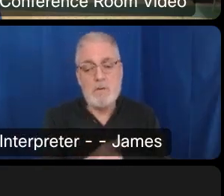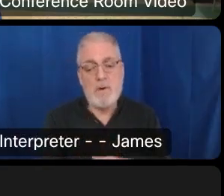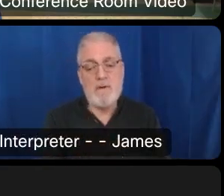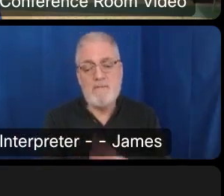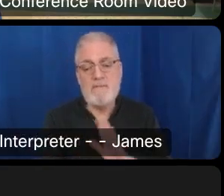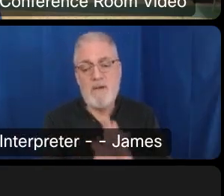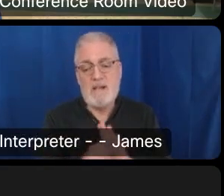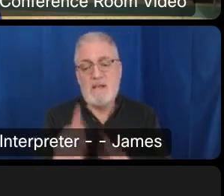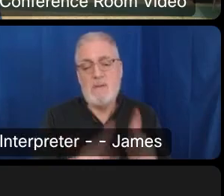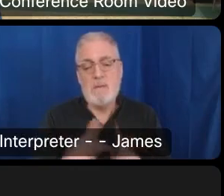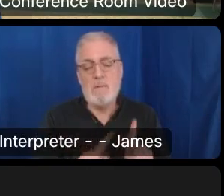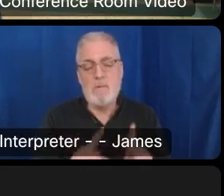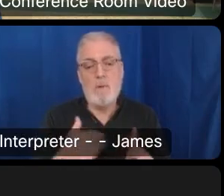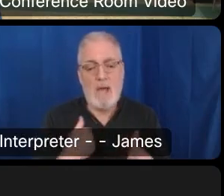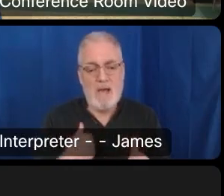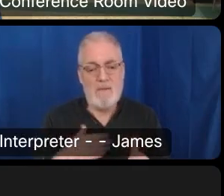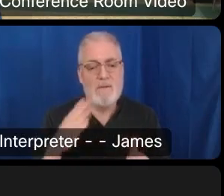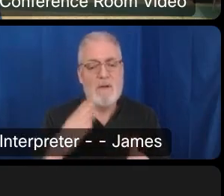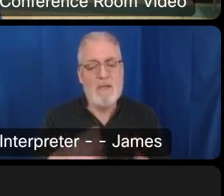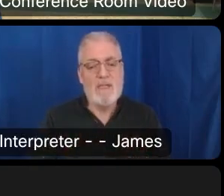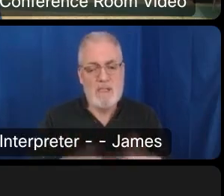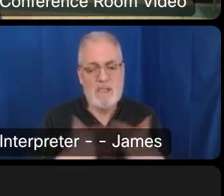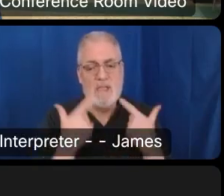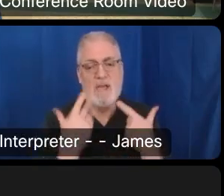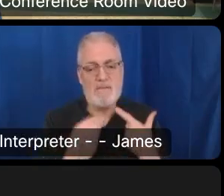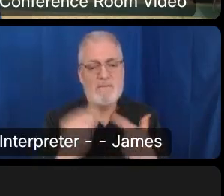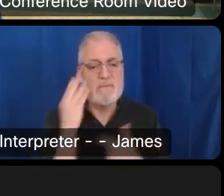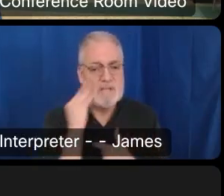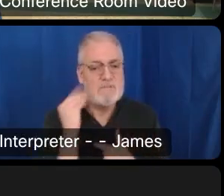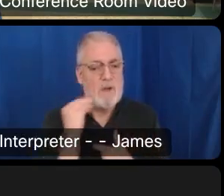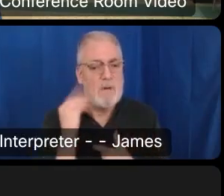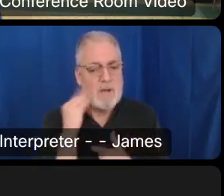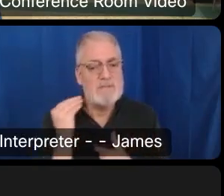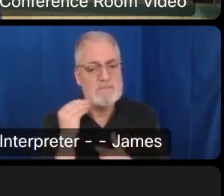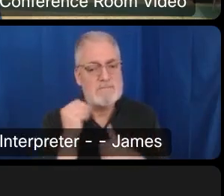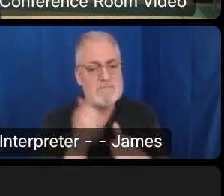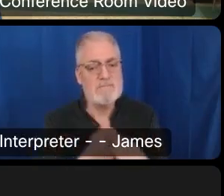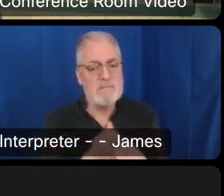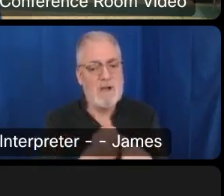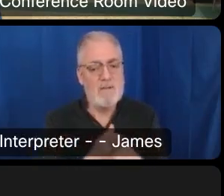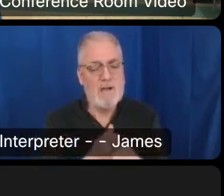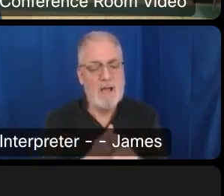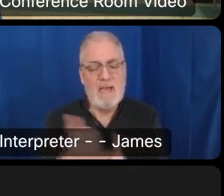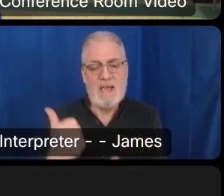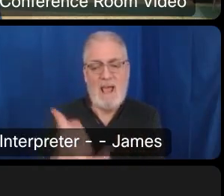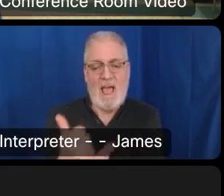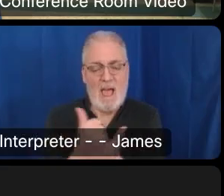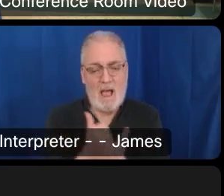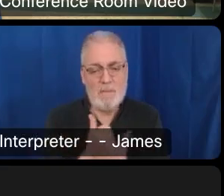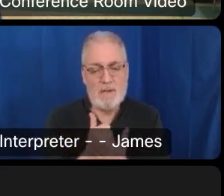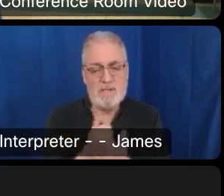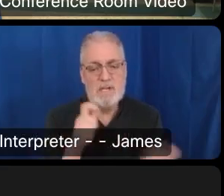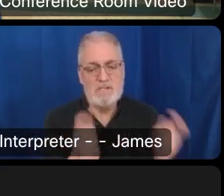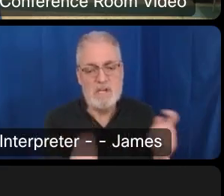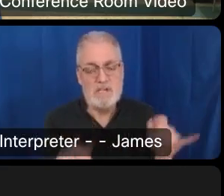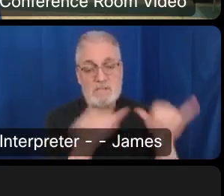lived experience that can help us change these systems. These systems aren't going to